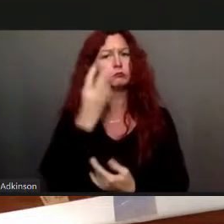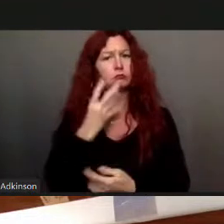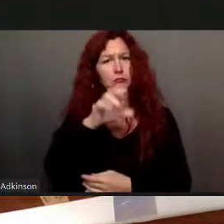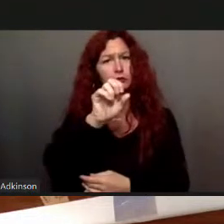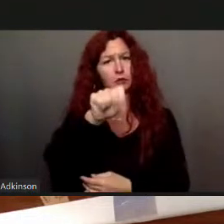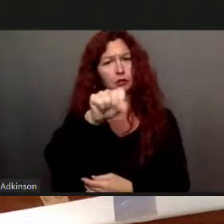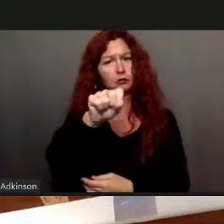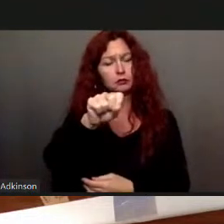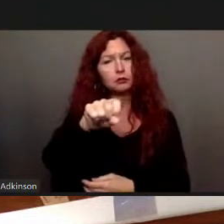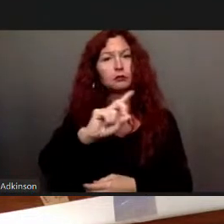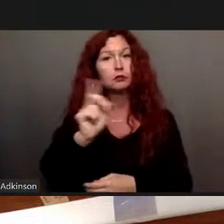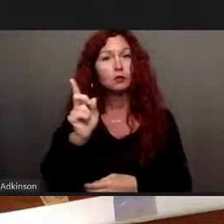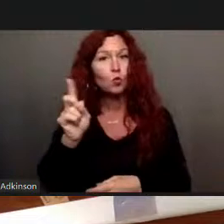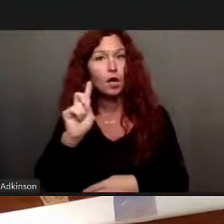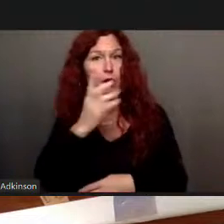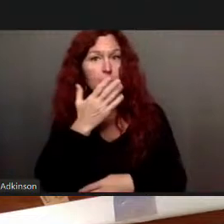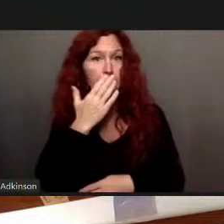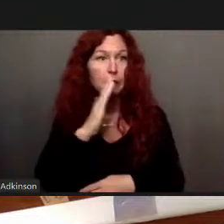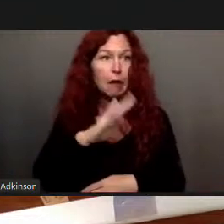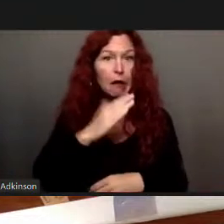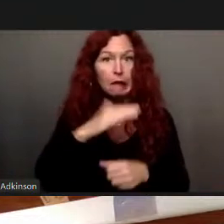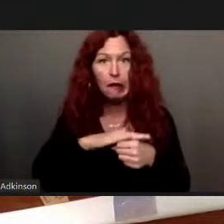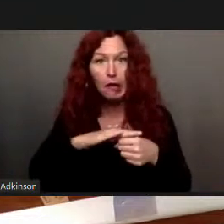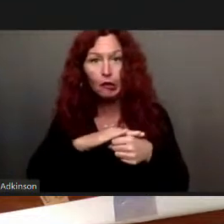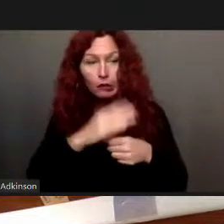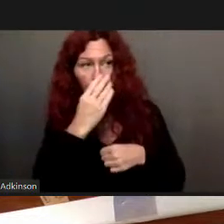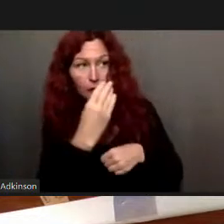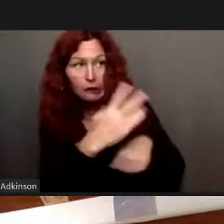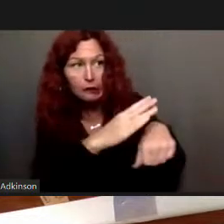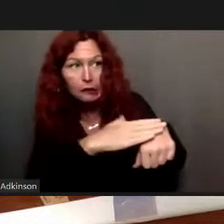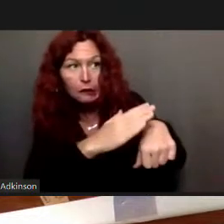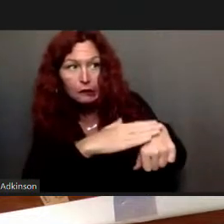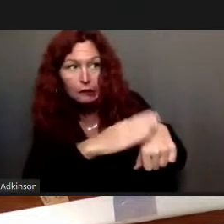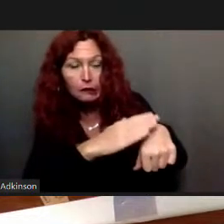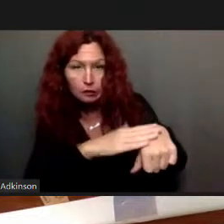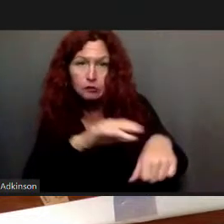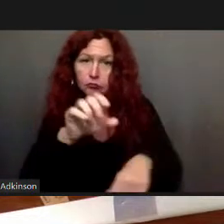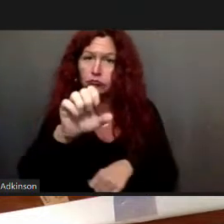And so they're actually doing a lot of testing in what, through